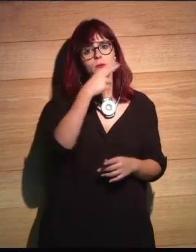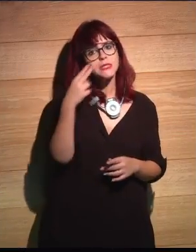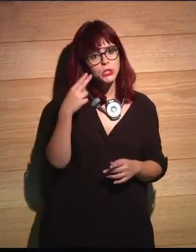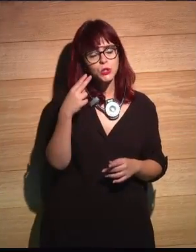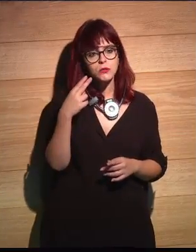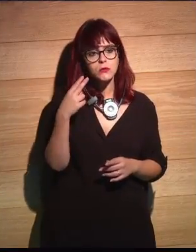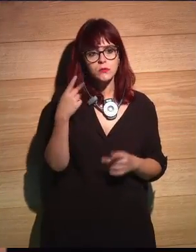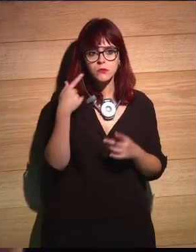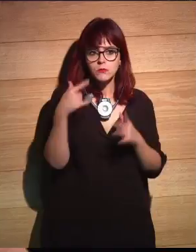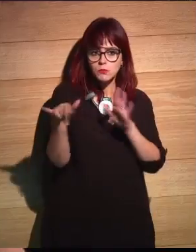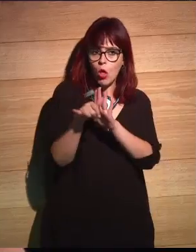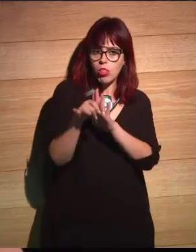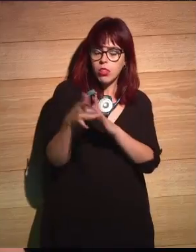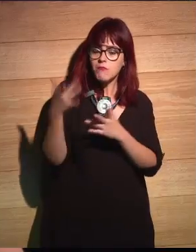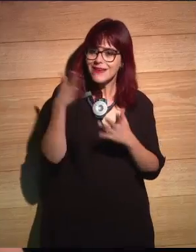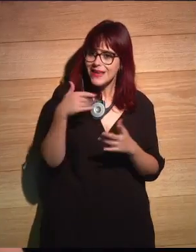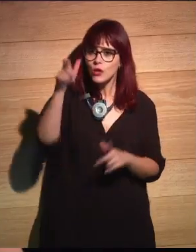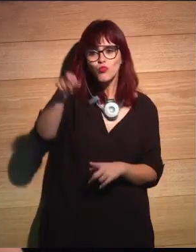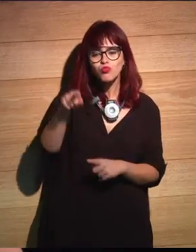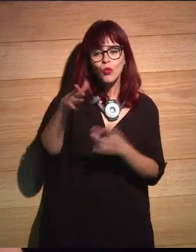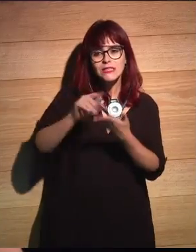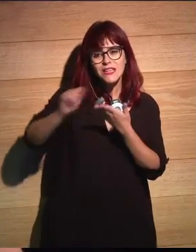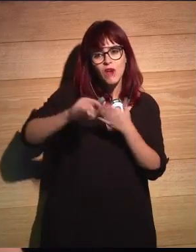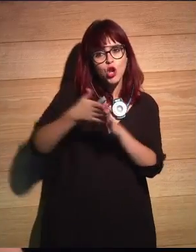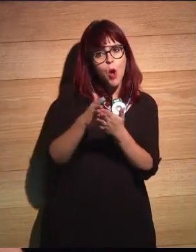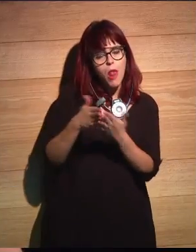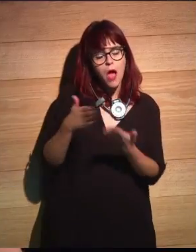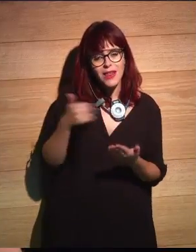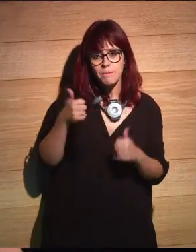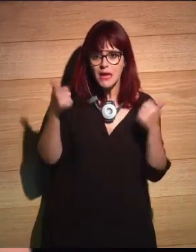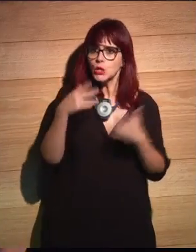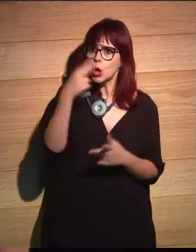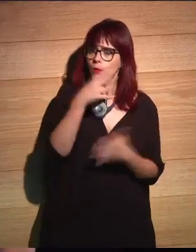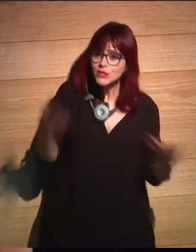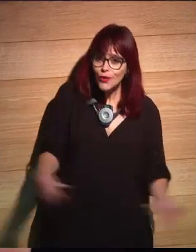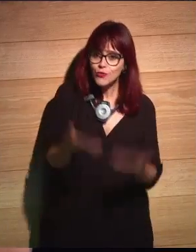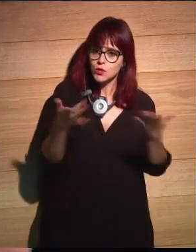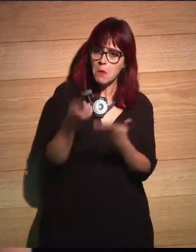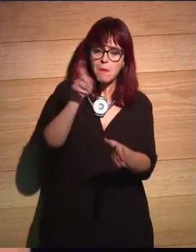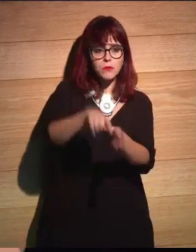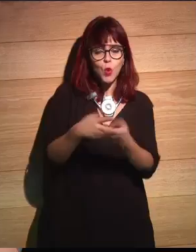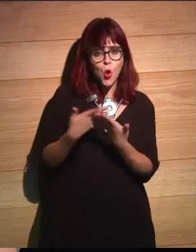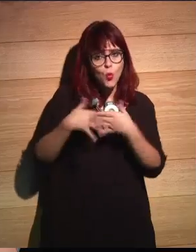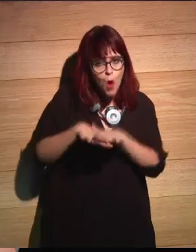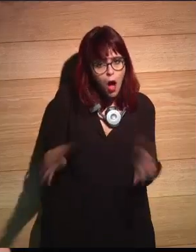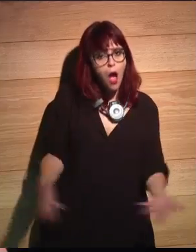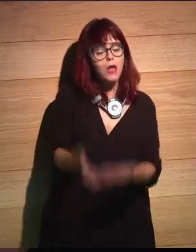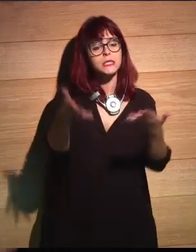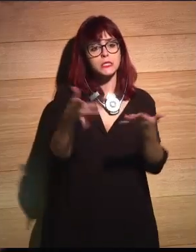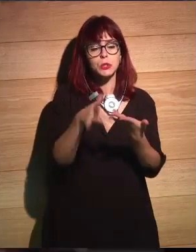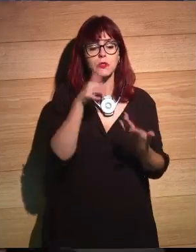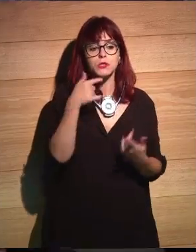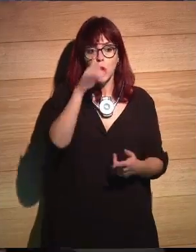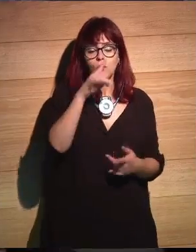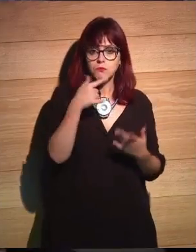you so that you will write more novels. And so I feel very well taken care of. I